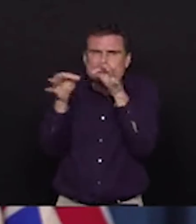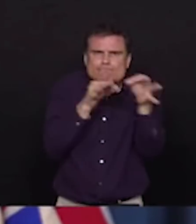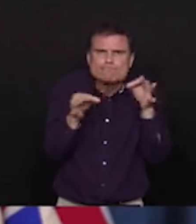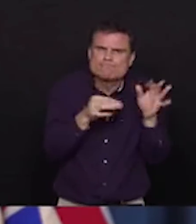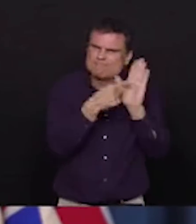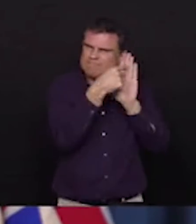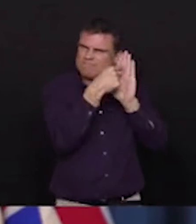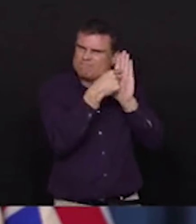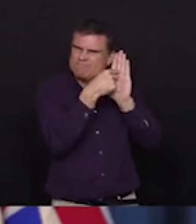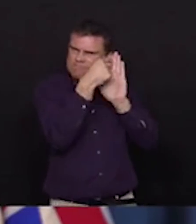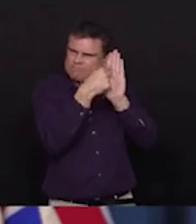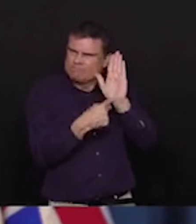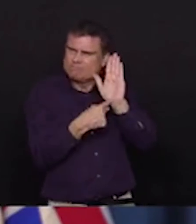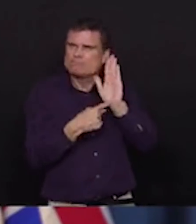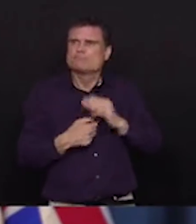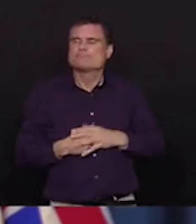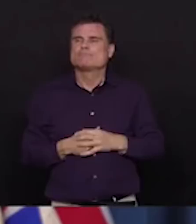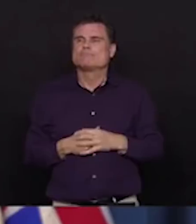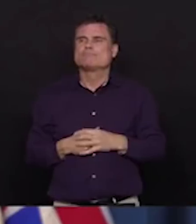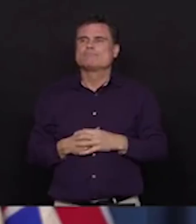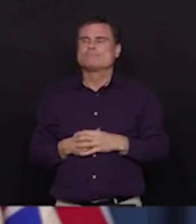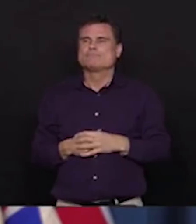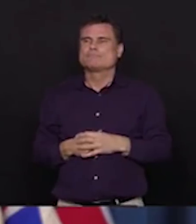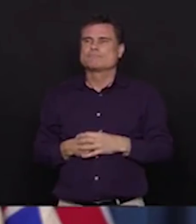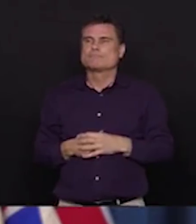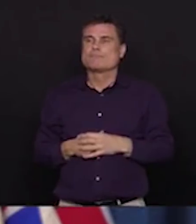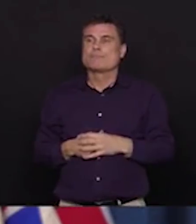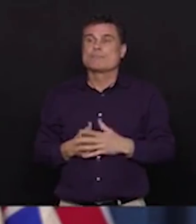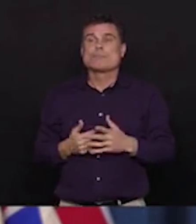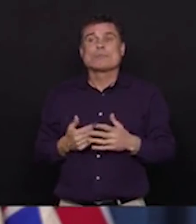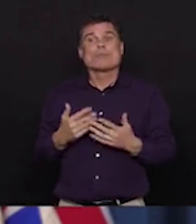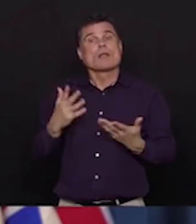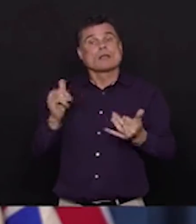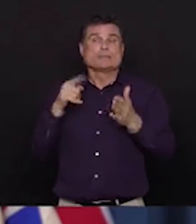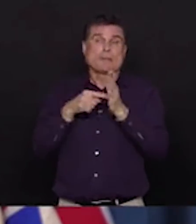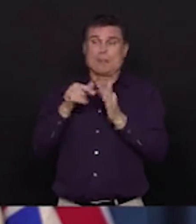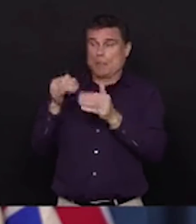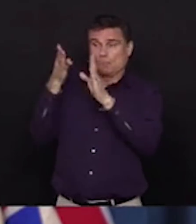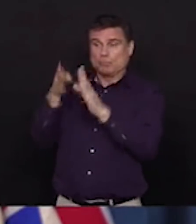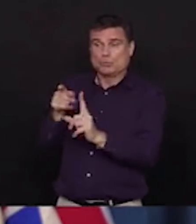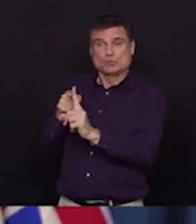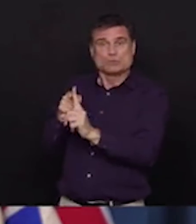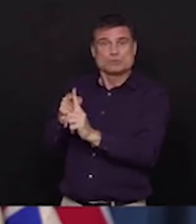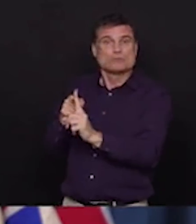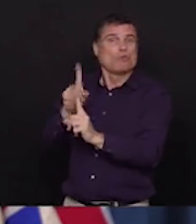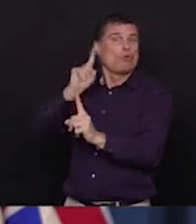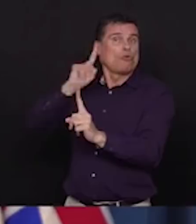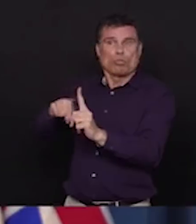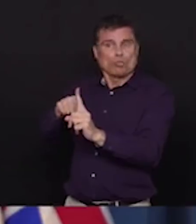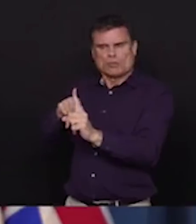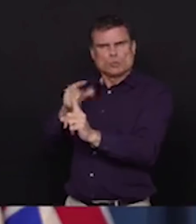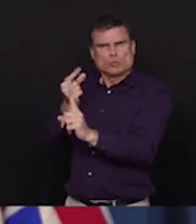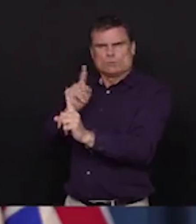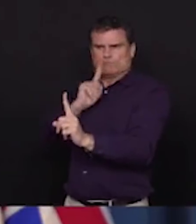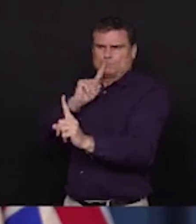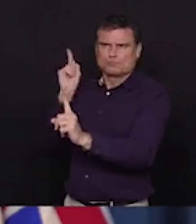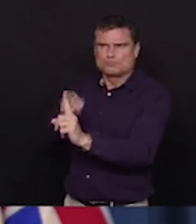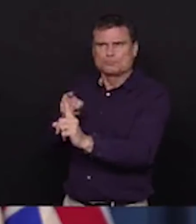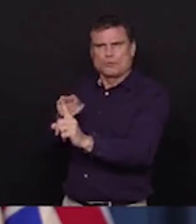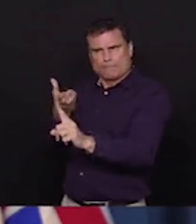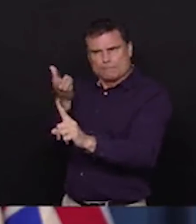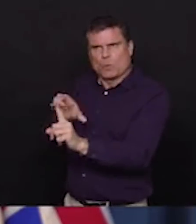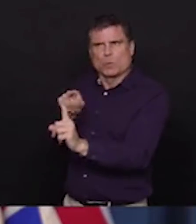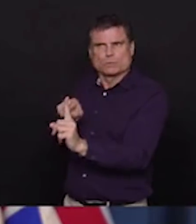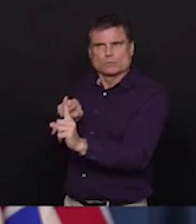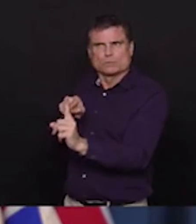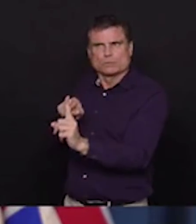it's people not understanding and not being very clear about what exactly is expected of them. So that's step number one, and for